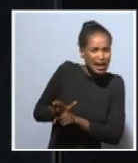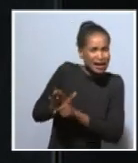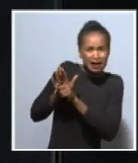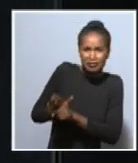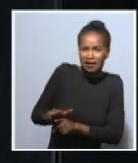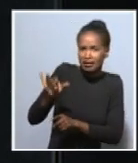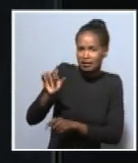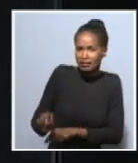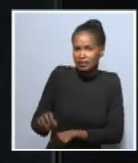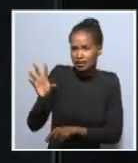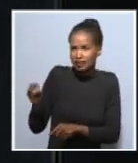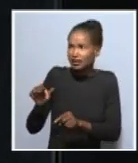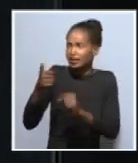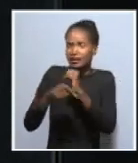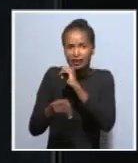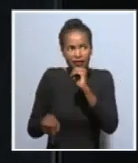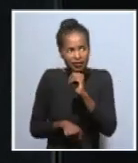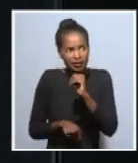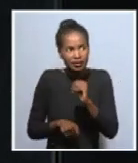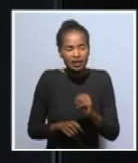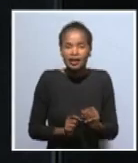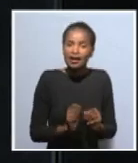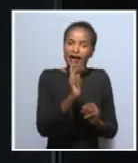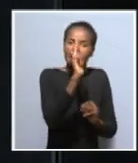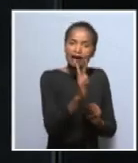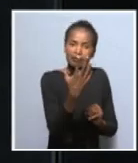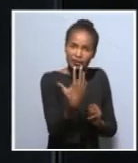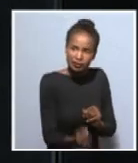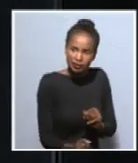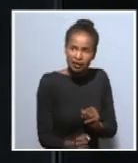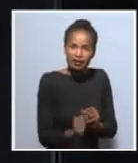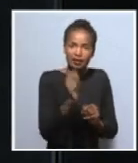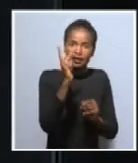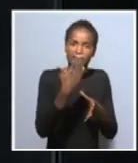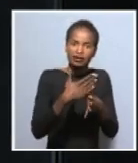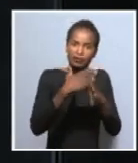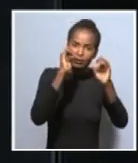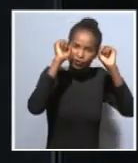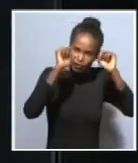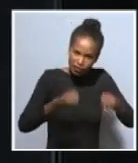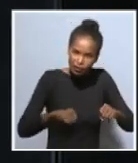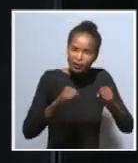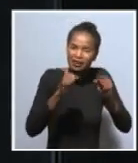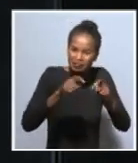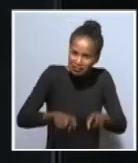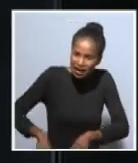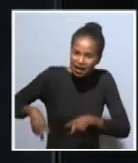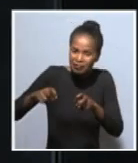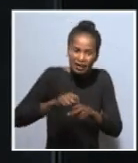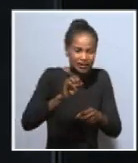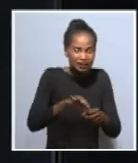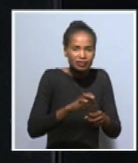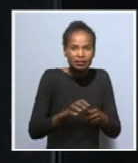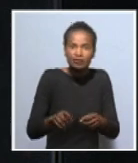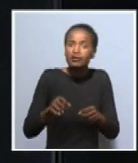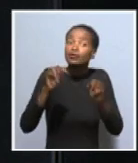water, we have able-bodied human resources, people who can actually work the land.